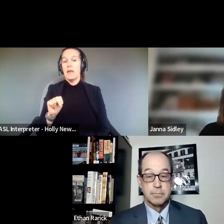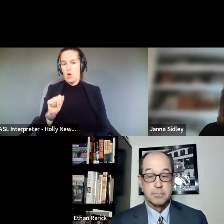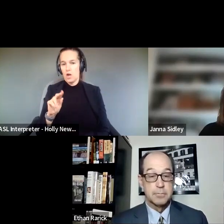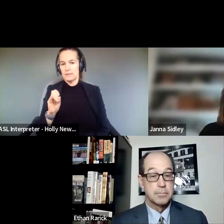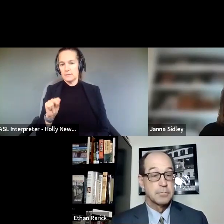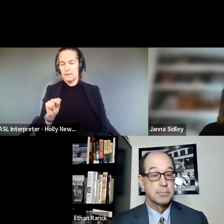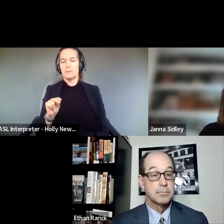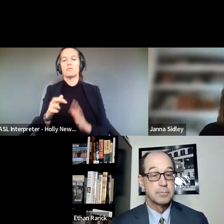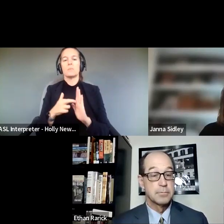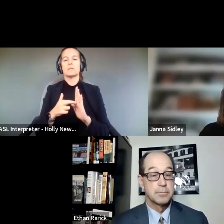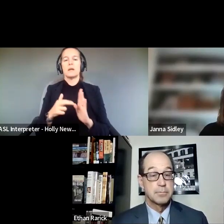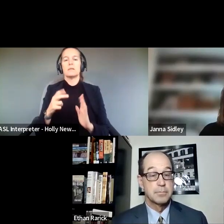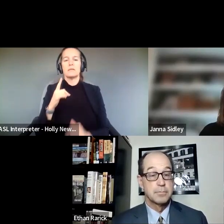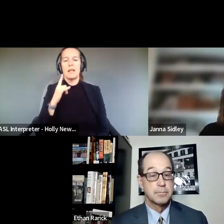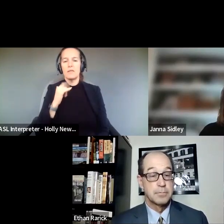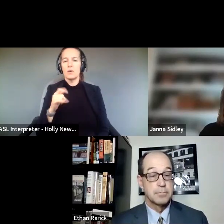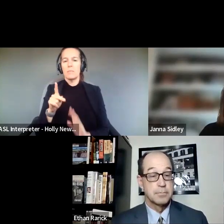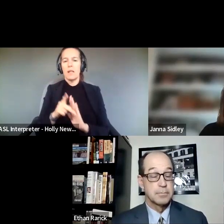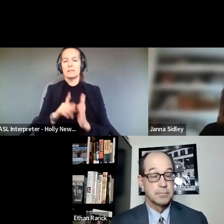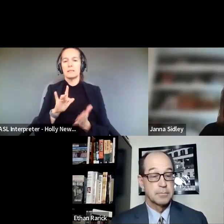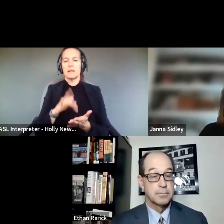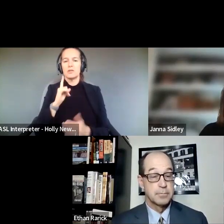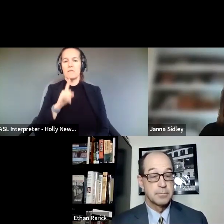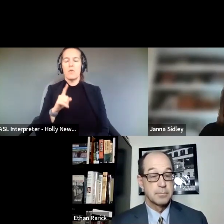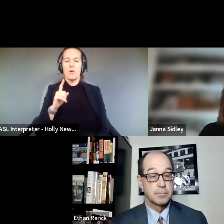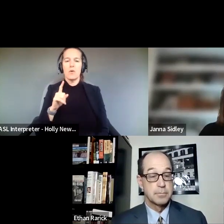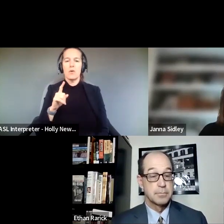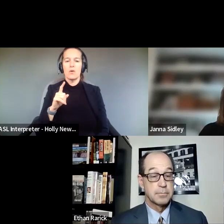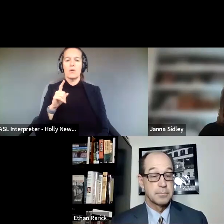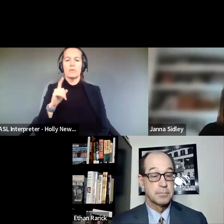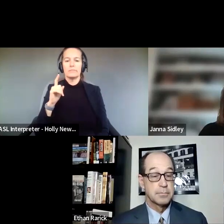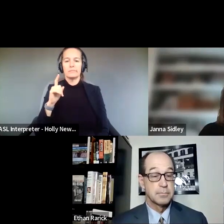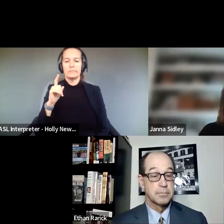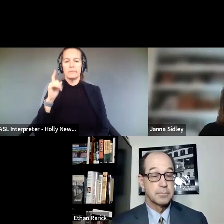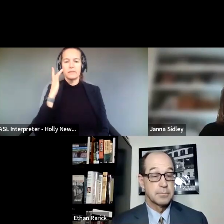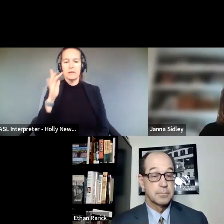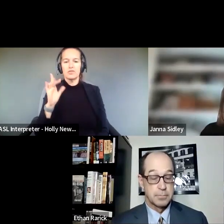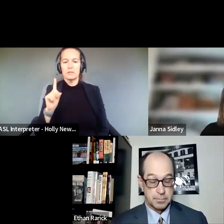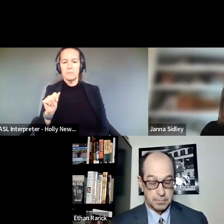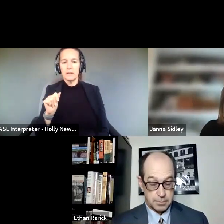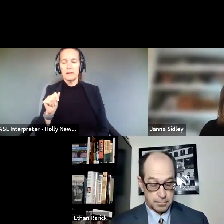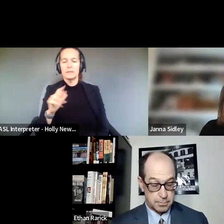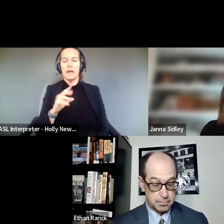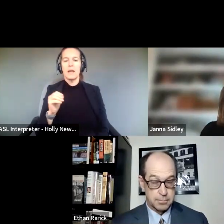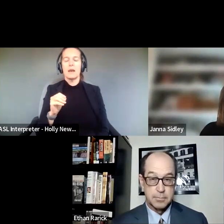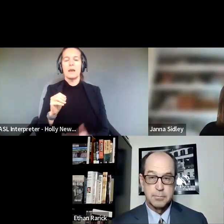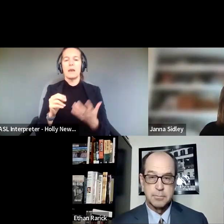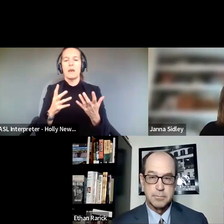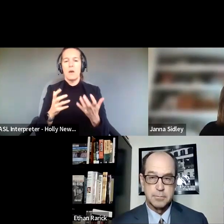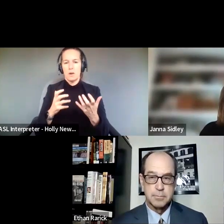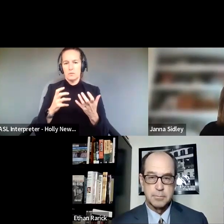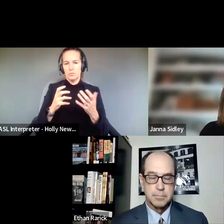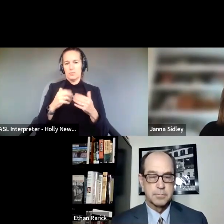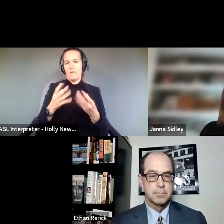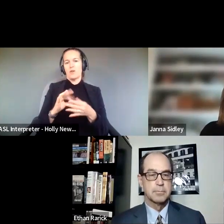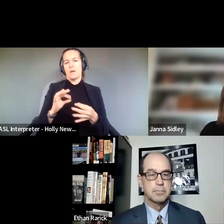the California Policy Center for Intellectual and Developmental Disabilities. I just wanted to offer a couple of comments. One, I greatly